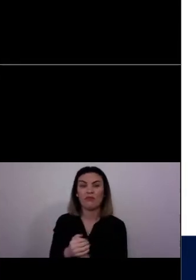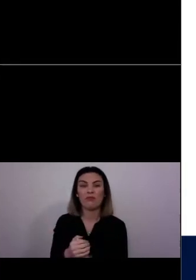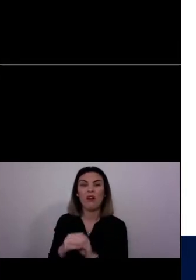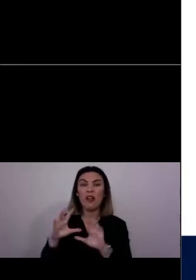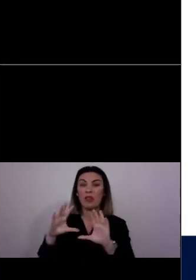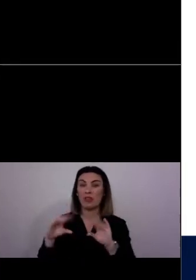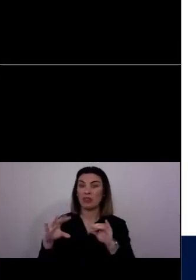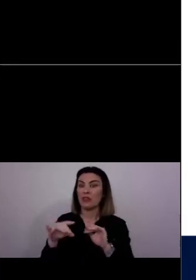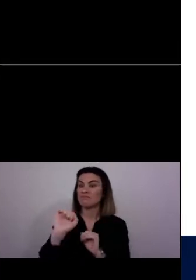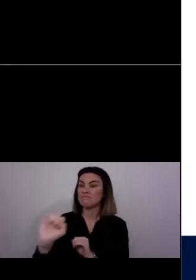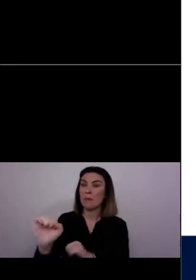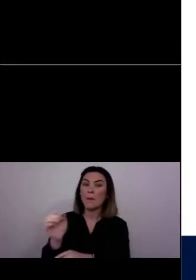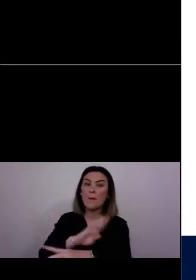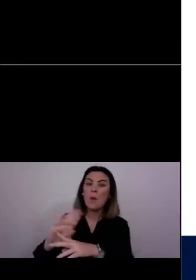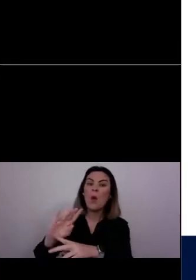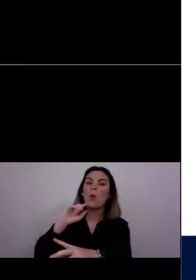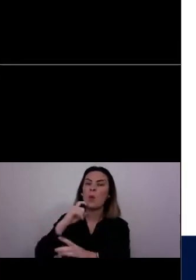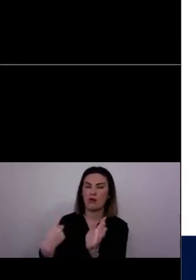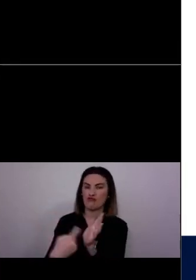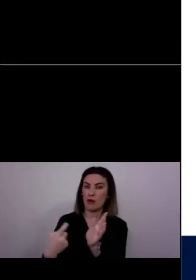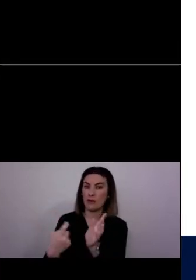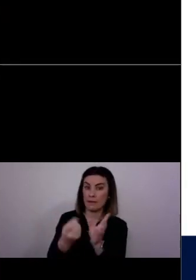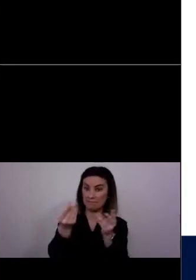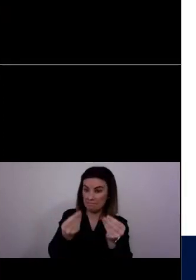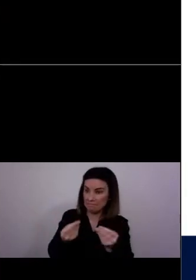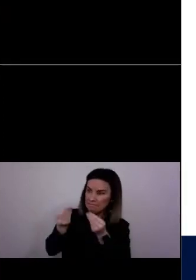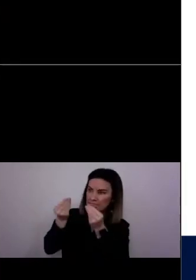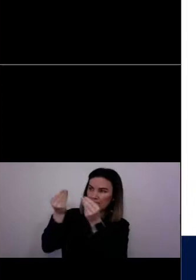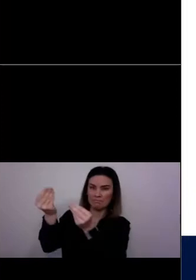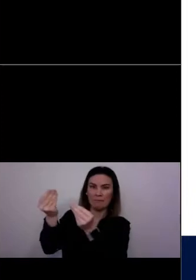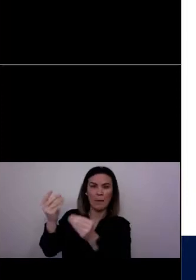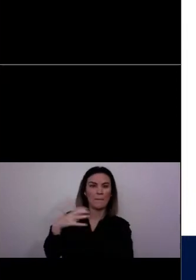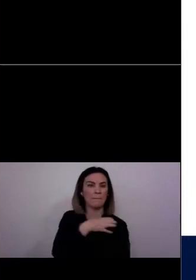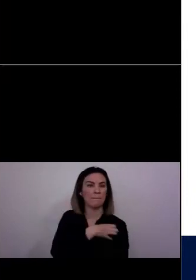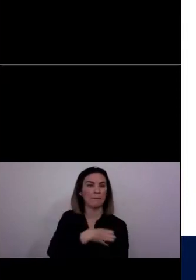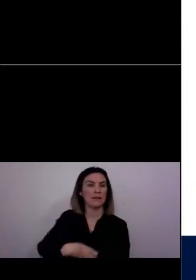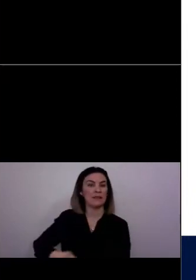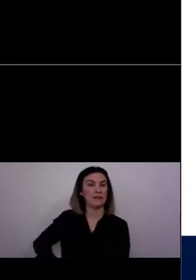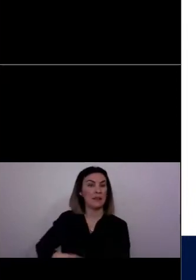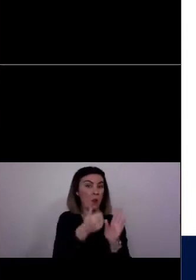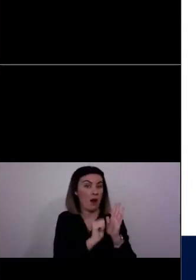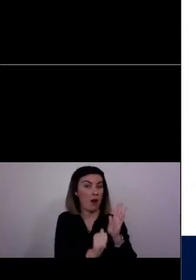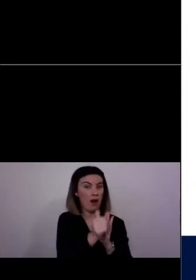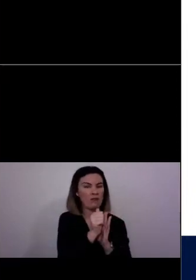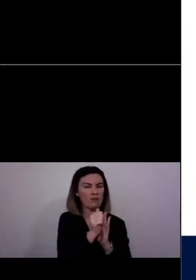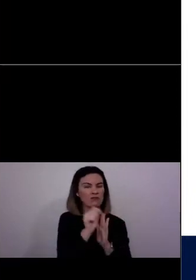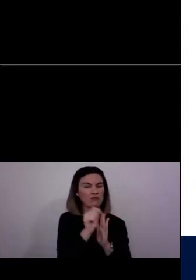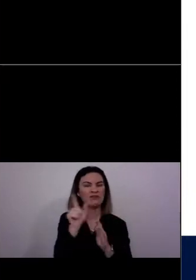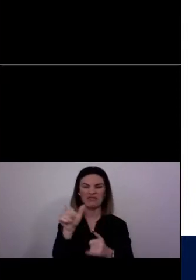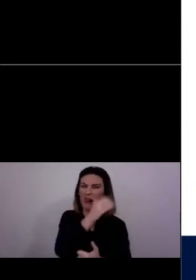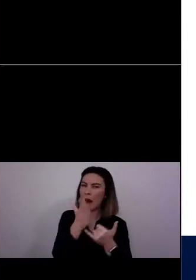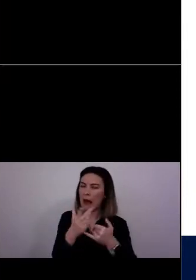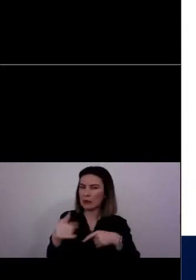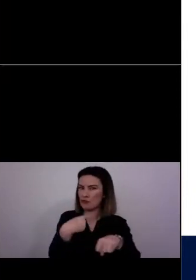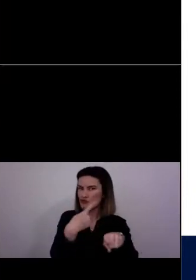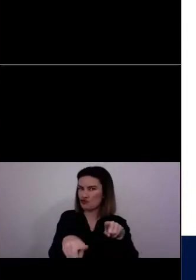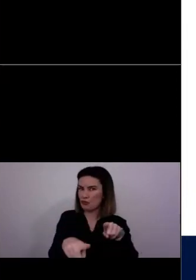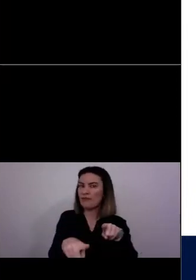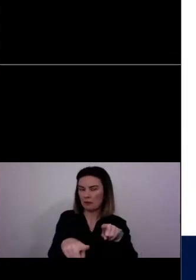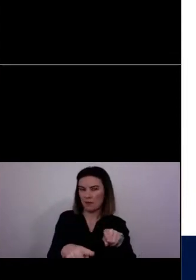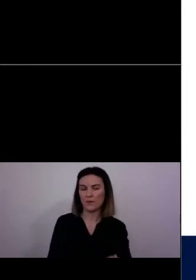the ones for funding to the Minister for the Arts, who then has final approval. Next slide,